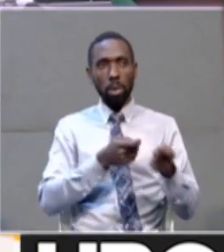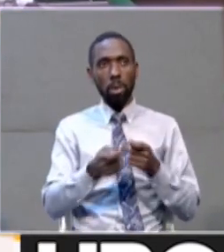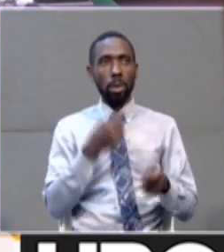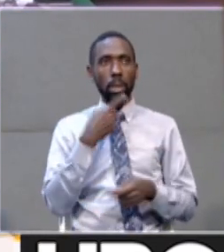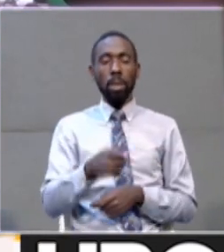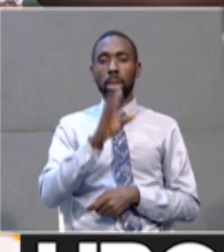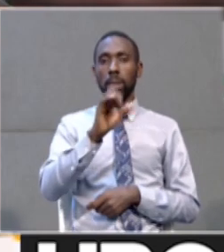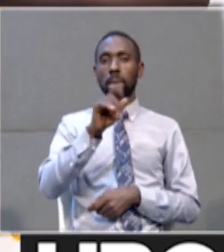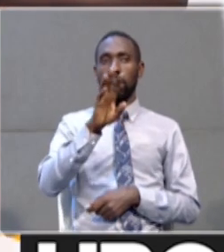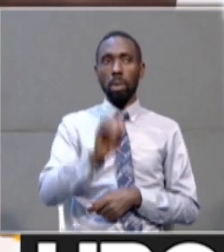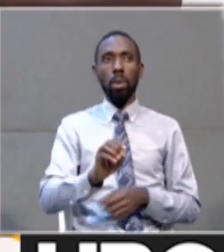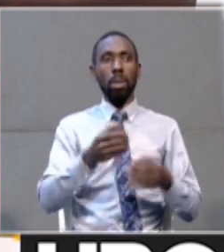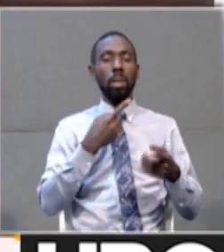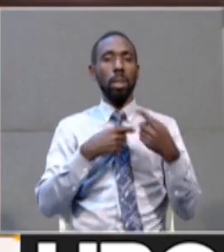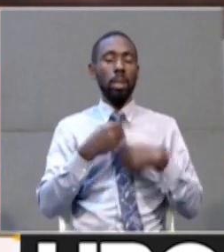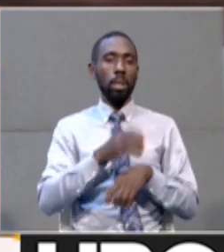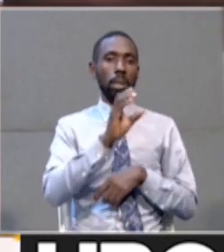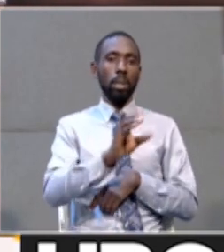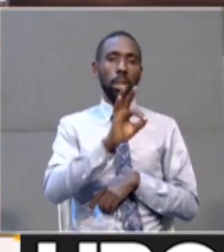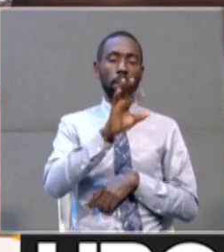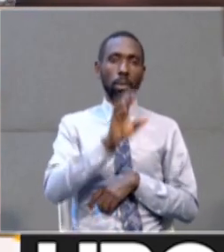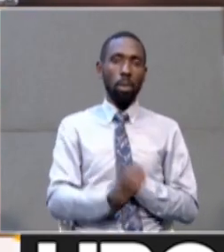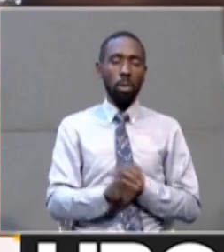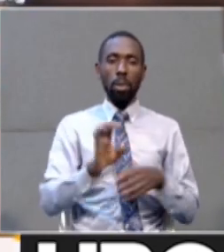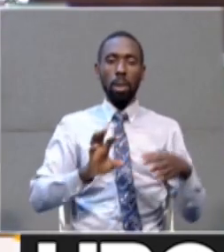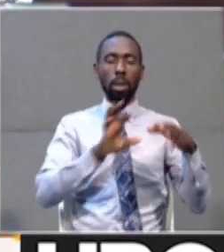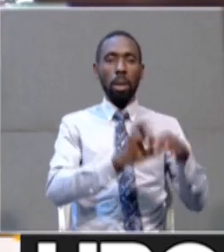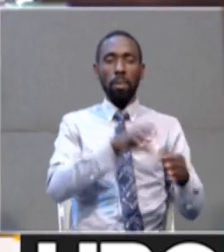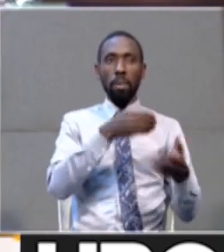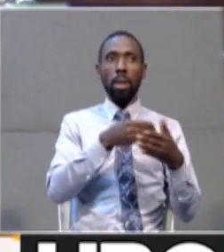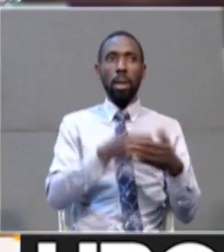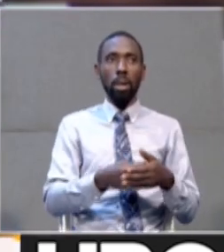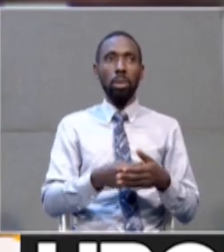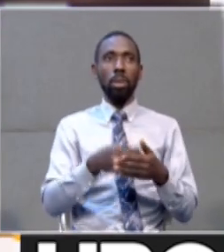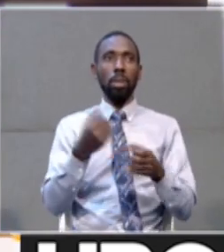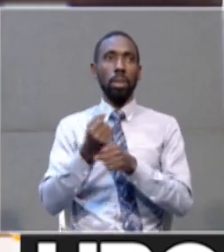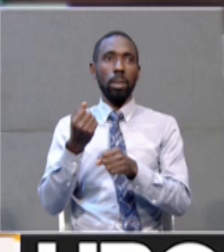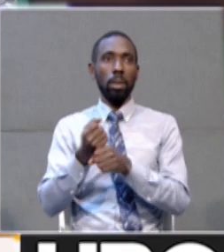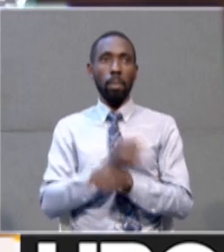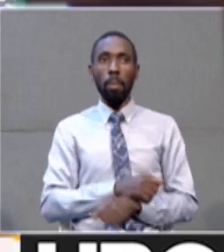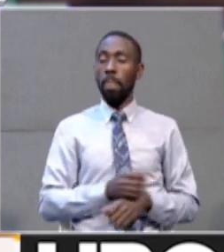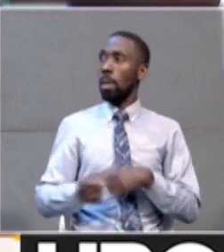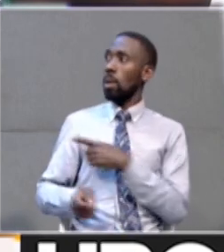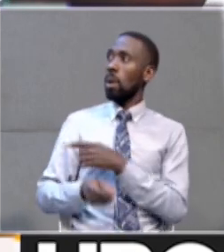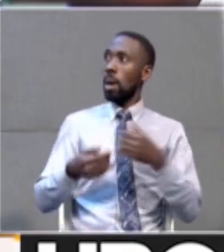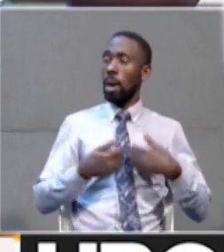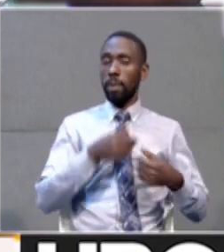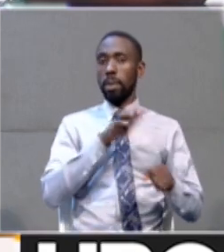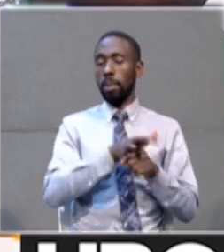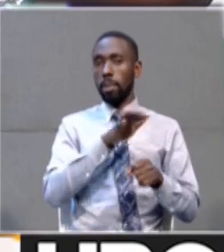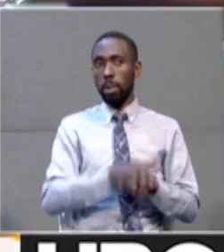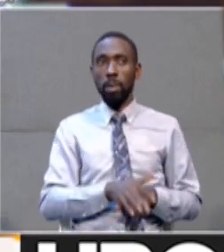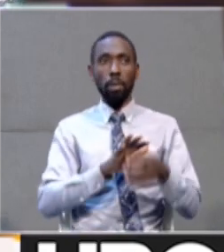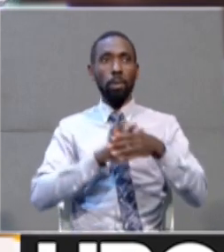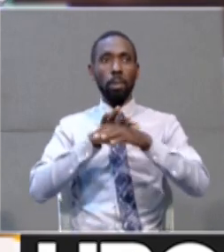look at the number of people who are trained, the fact that we are moving to utilizing technology to help